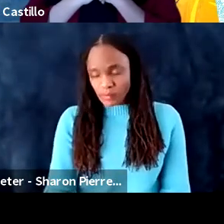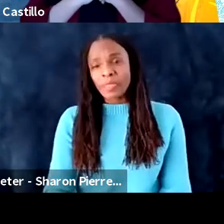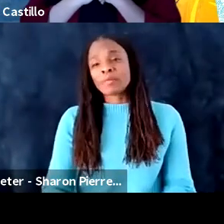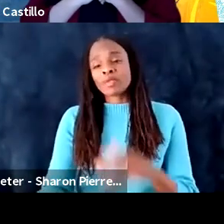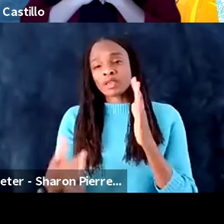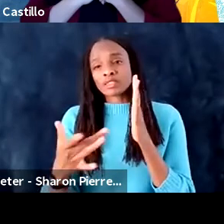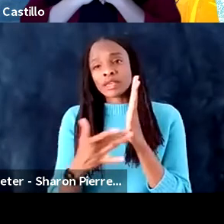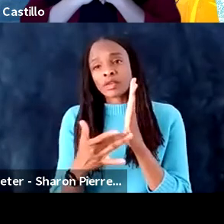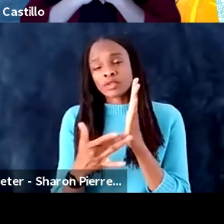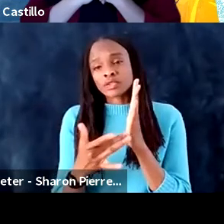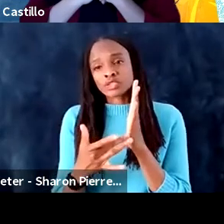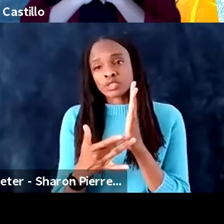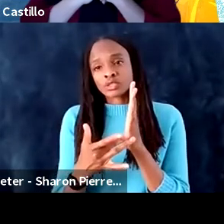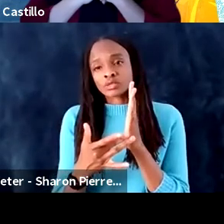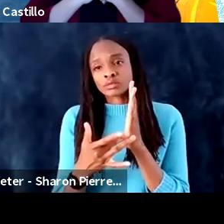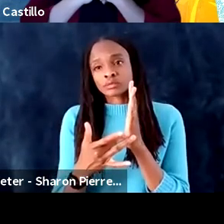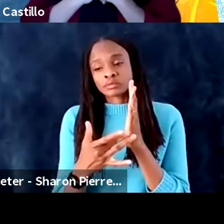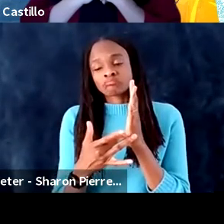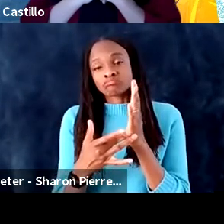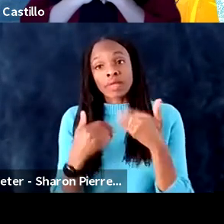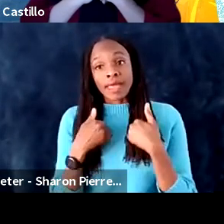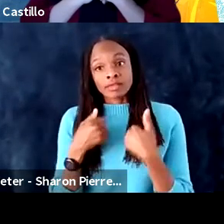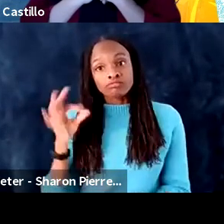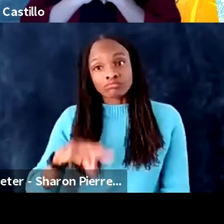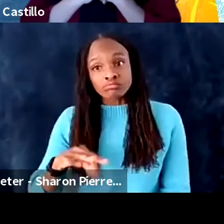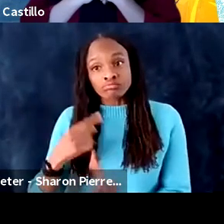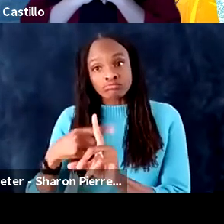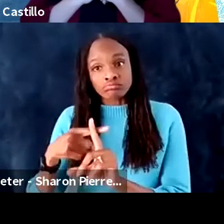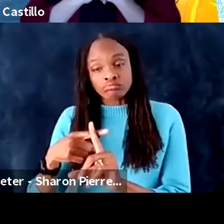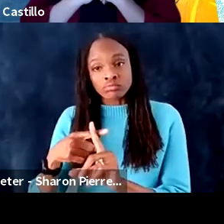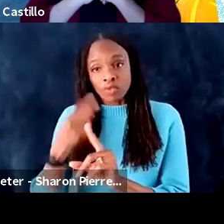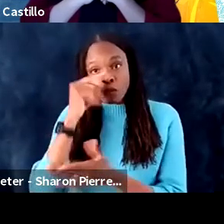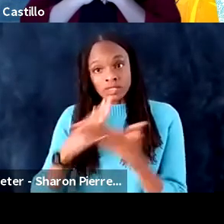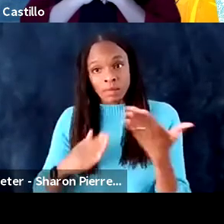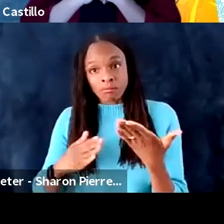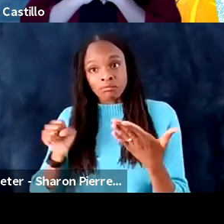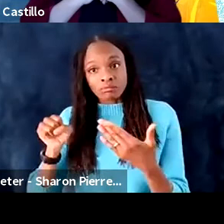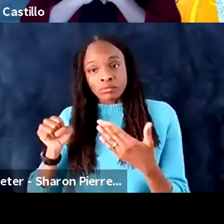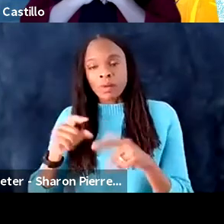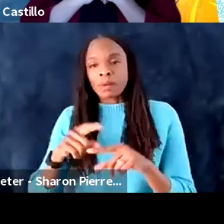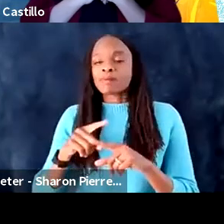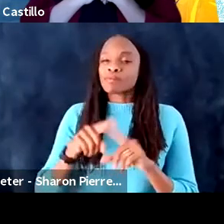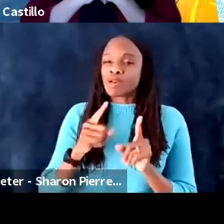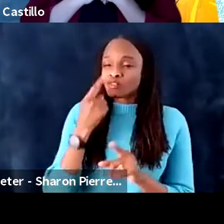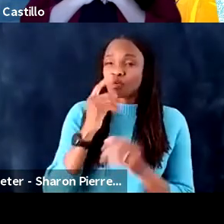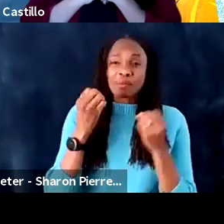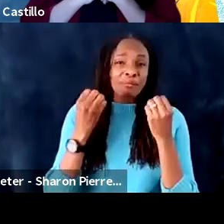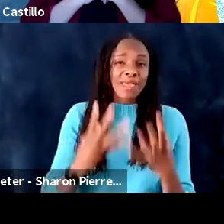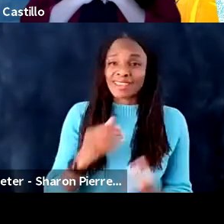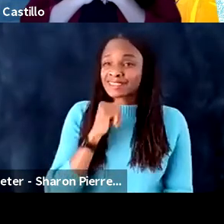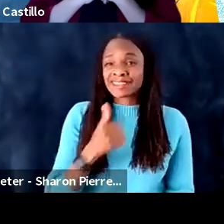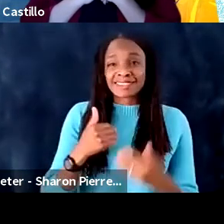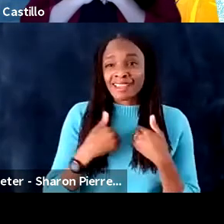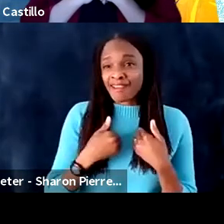technology, you know, has its benefits and its benefits for some, but it certainly, you know, for so many, it doesn't.